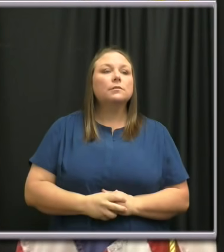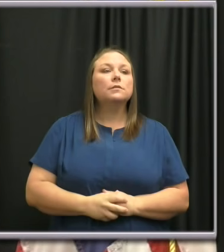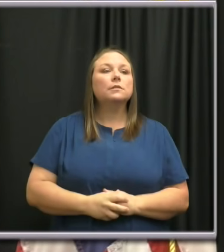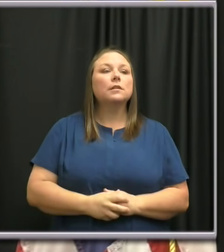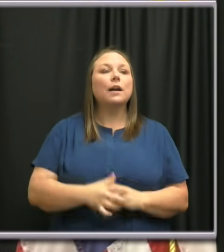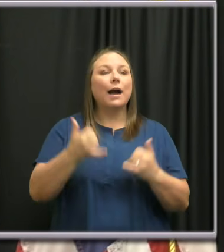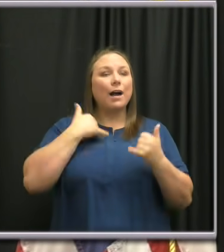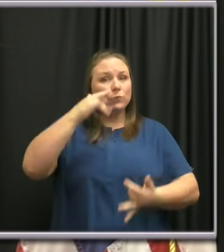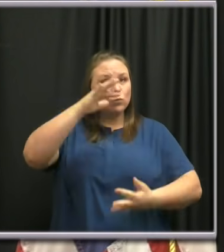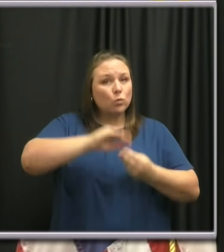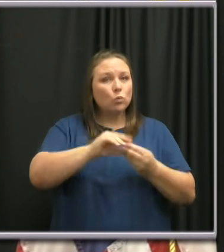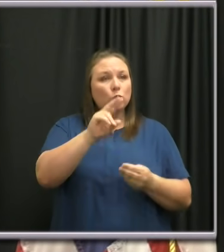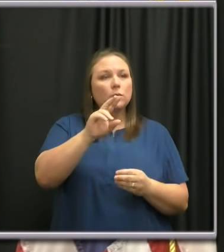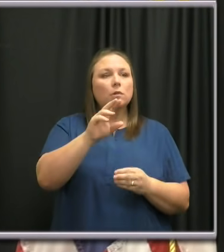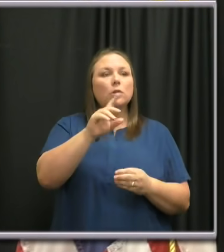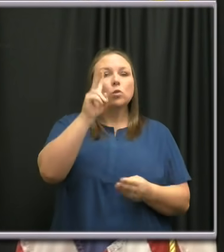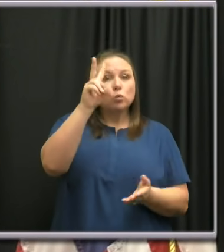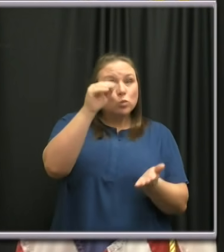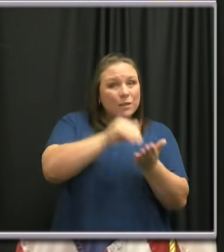have